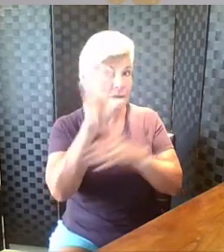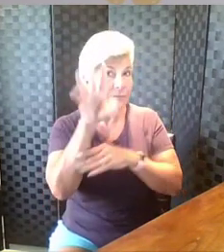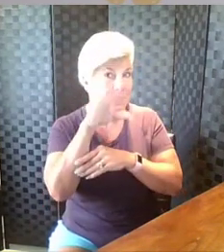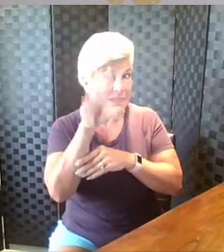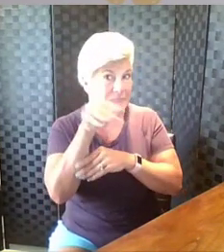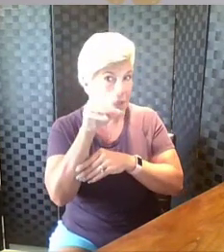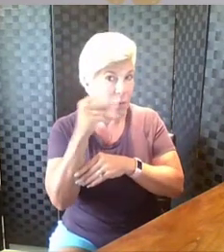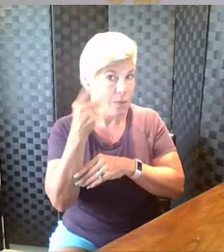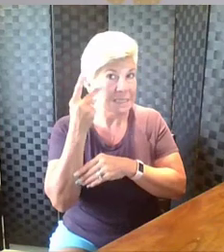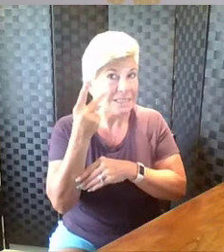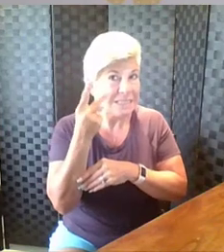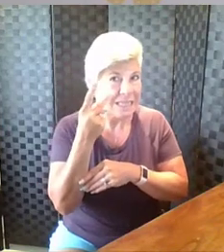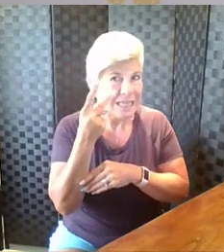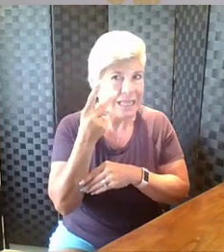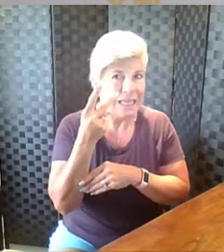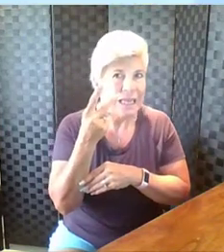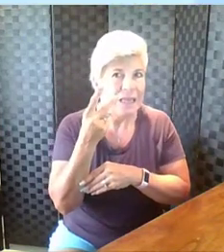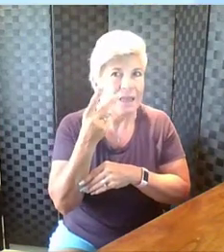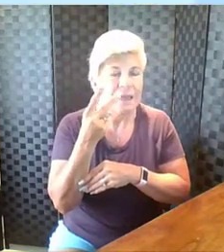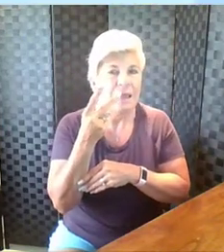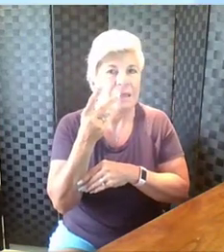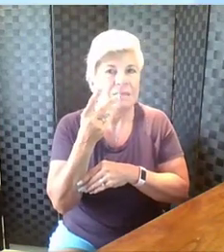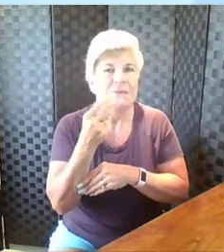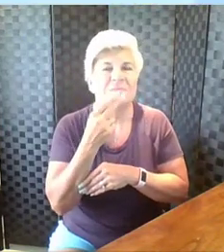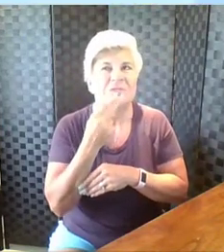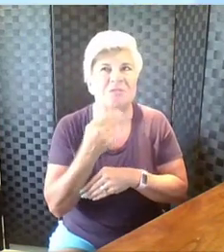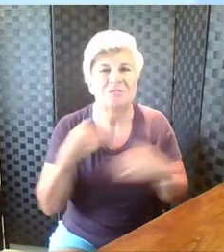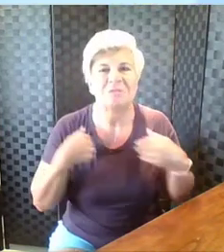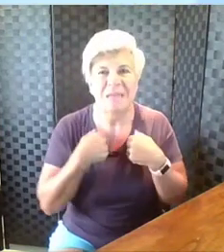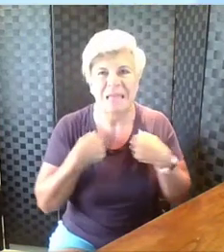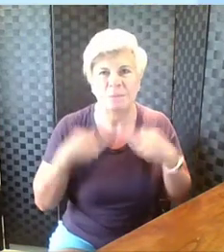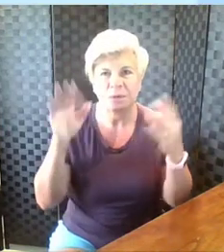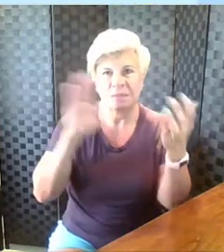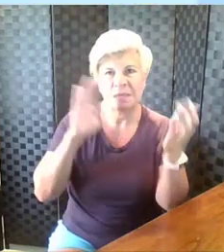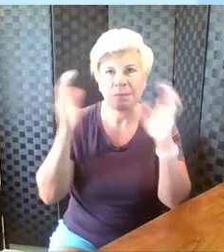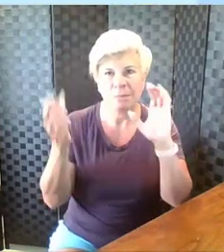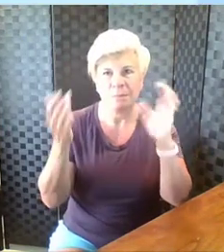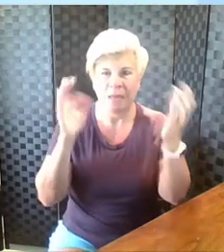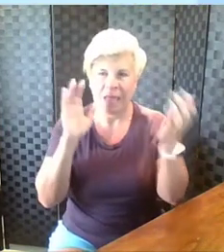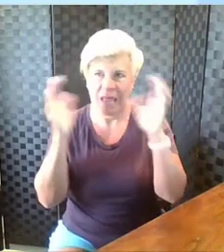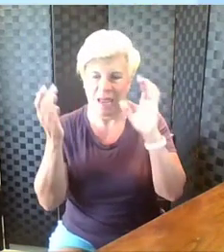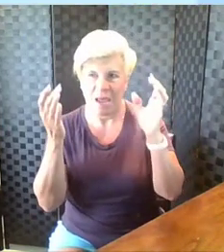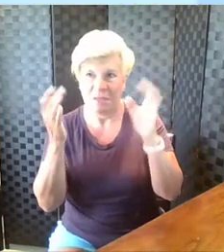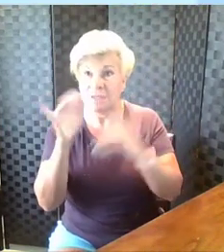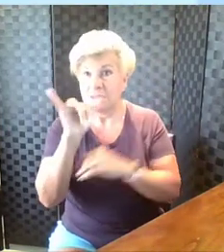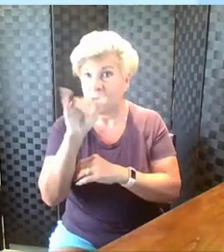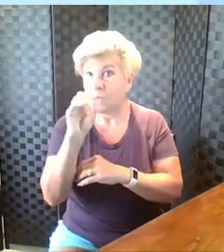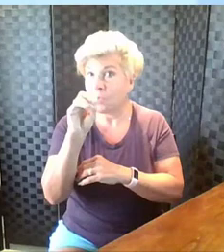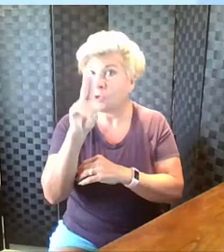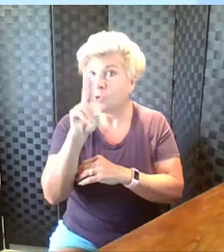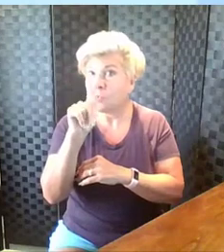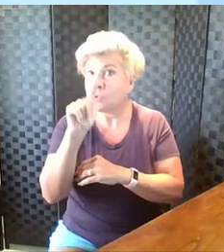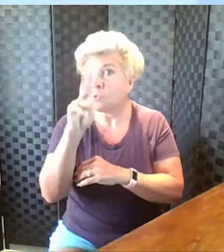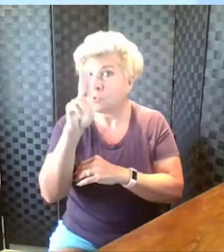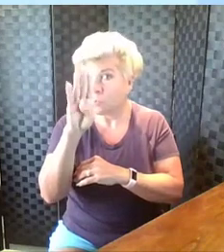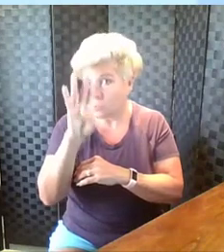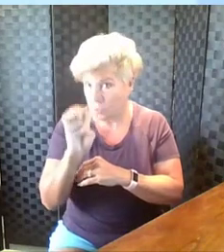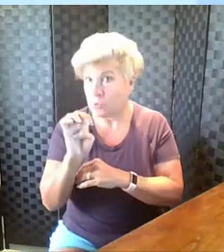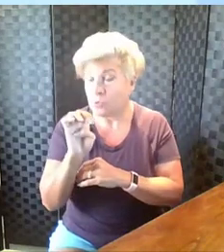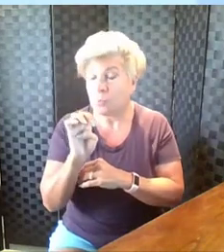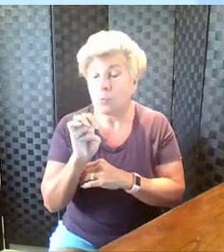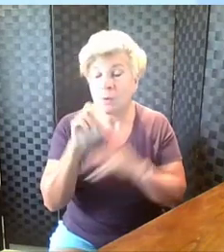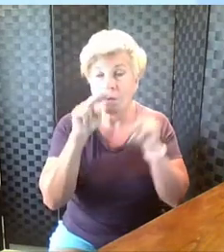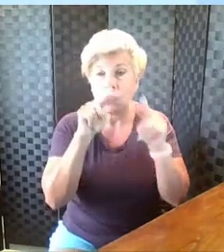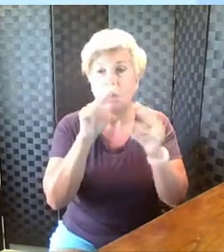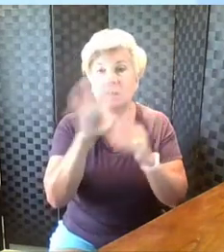compare other groups of objects, even some cute animals. And it's from the Kids Academy YouTube channel. They have awesome videos, and I'd